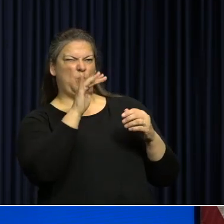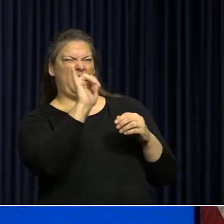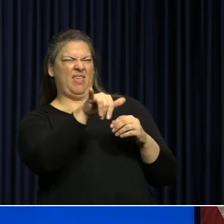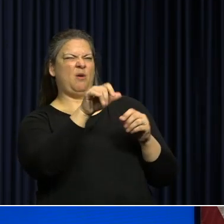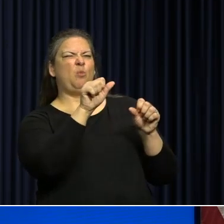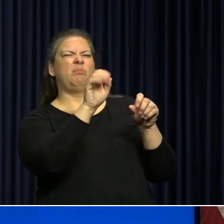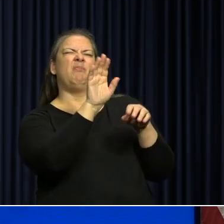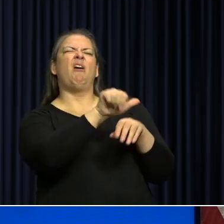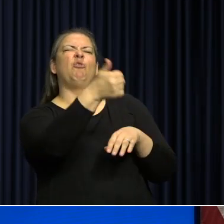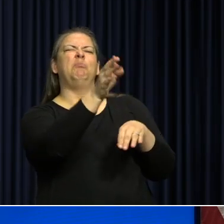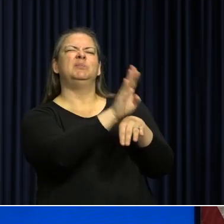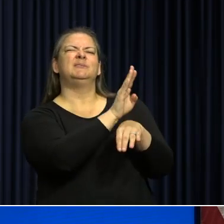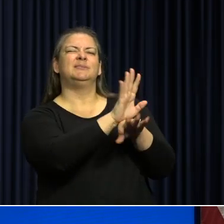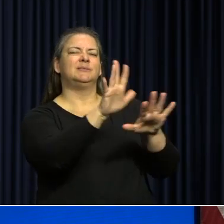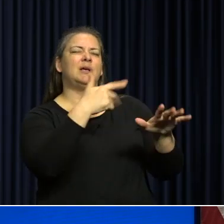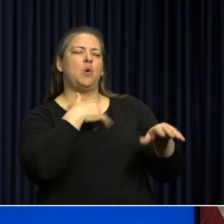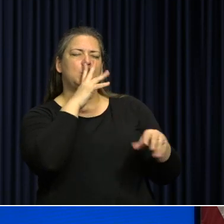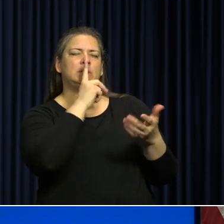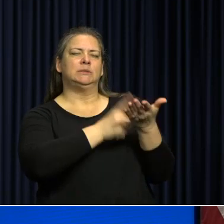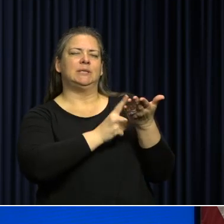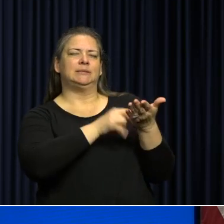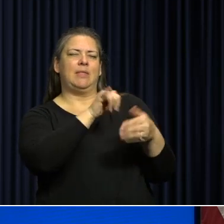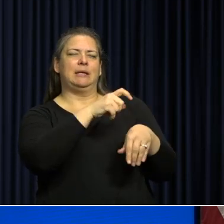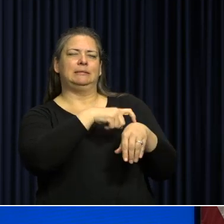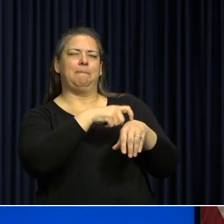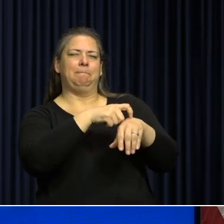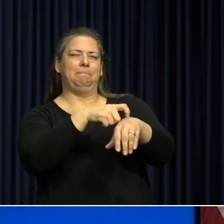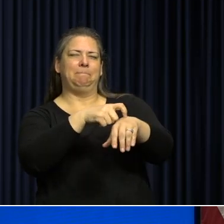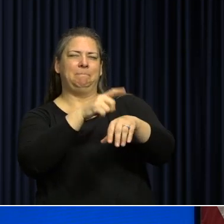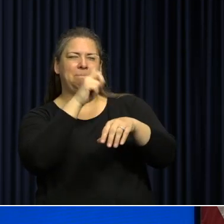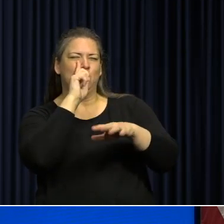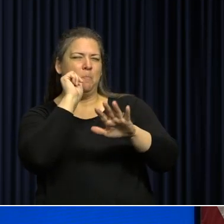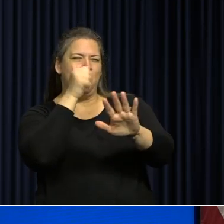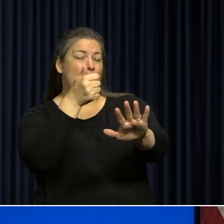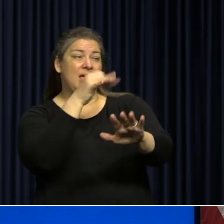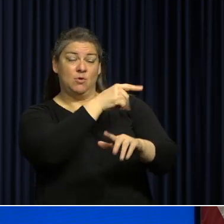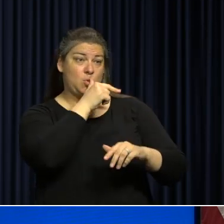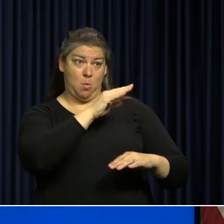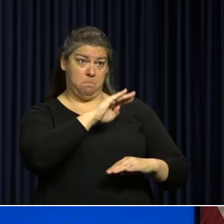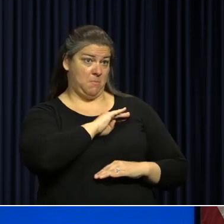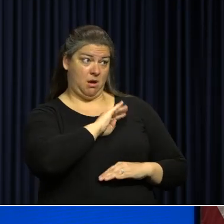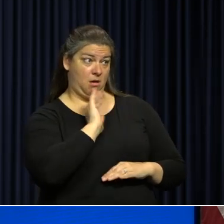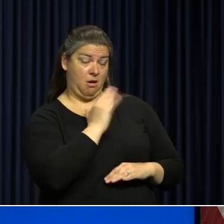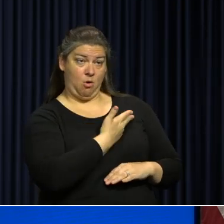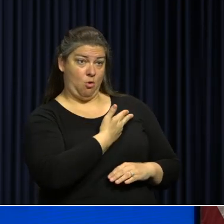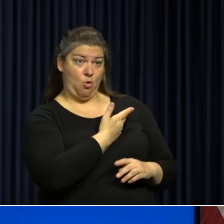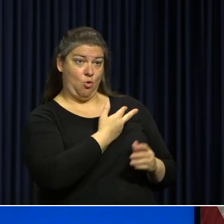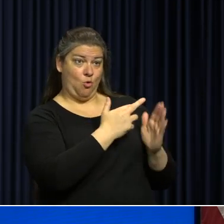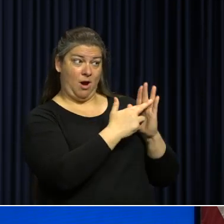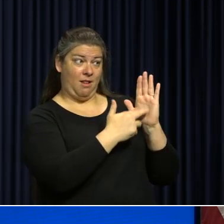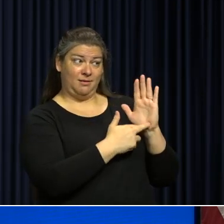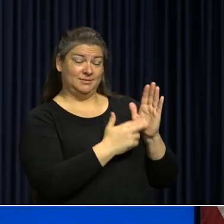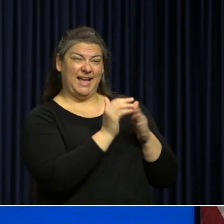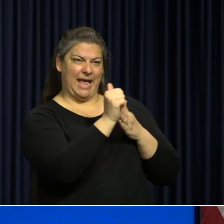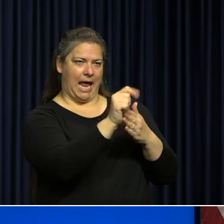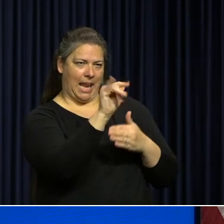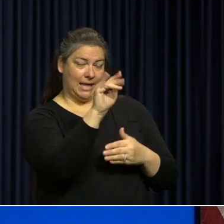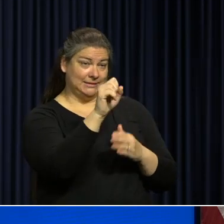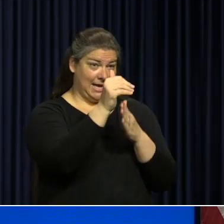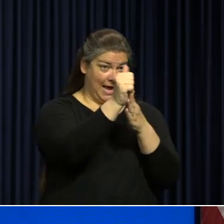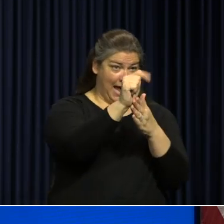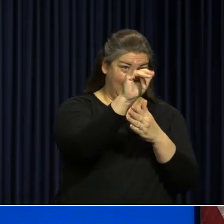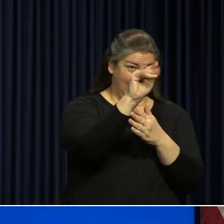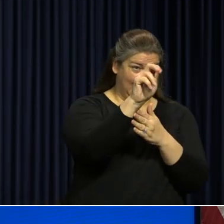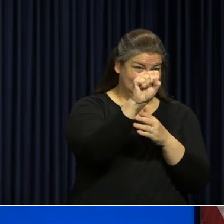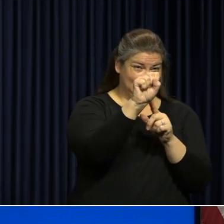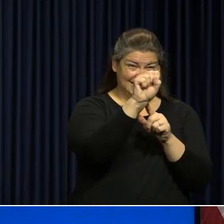about timing on that tomorrow, if they are not meeting the guidelines, what are we going to do? Well, the guidelines aren't just guidelines, they're going to